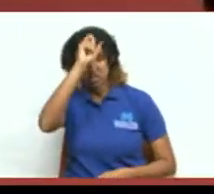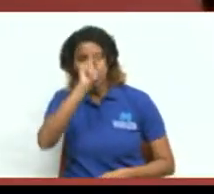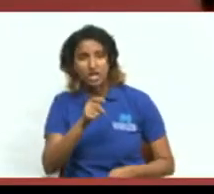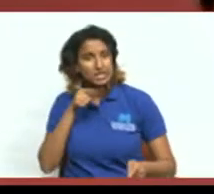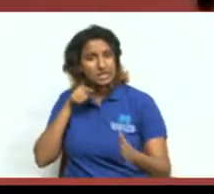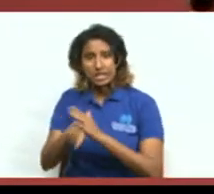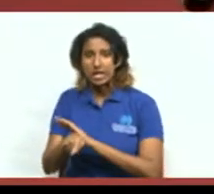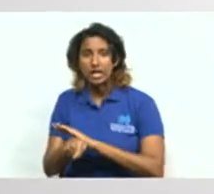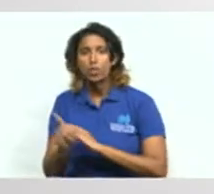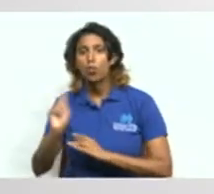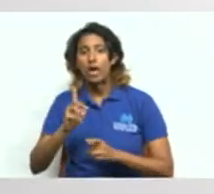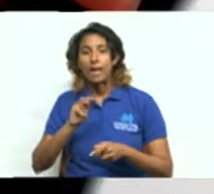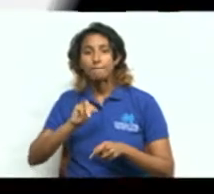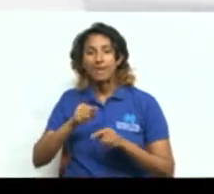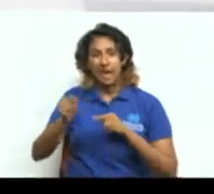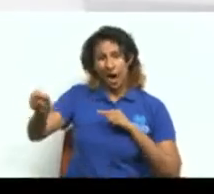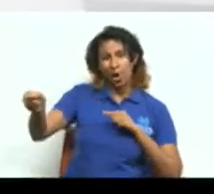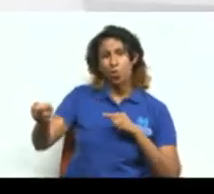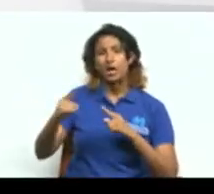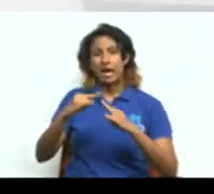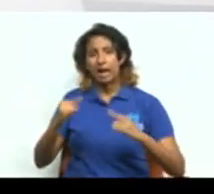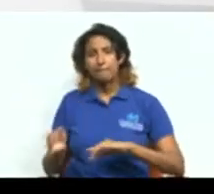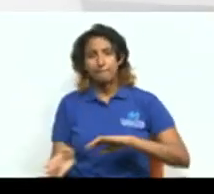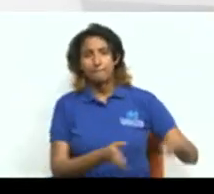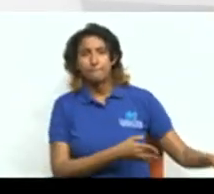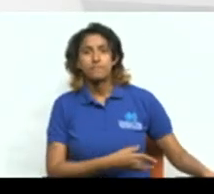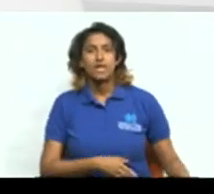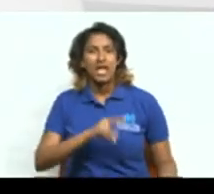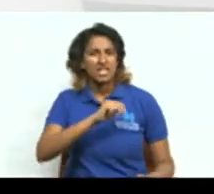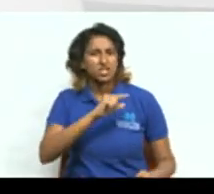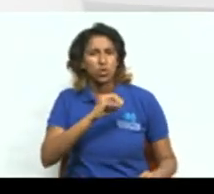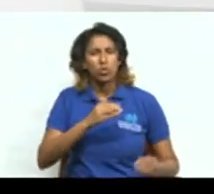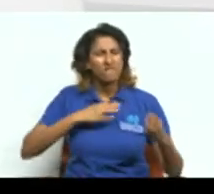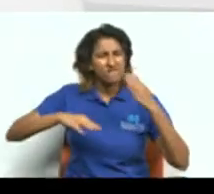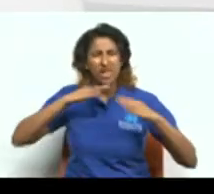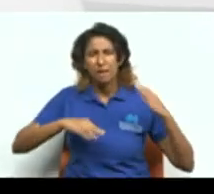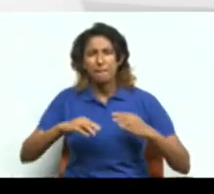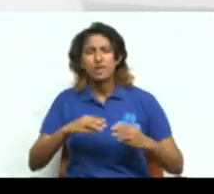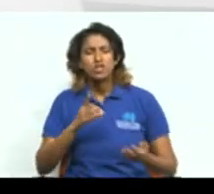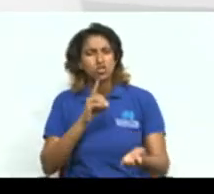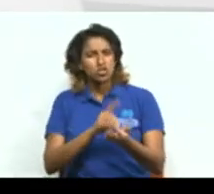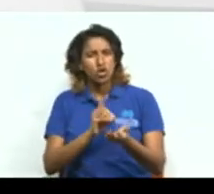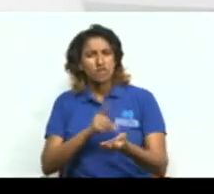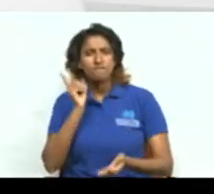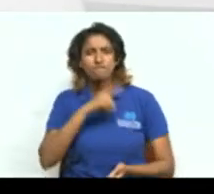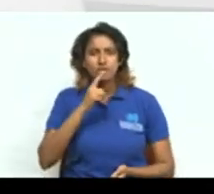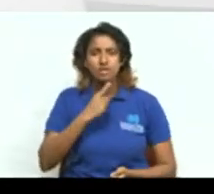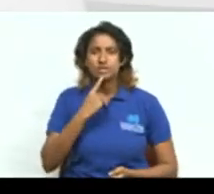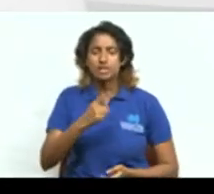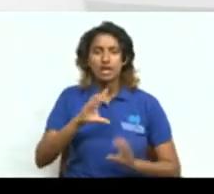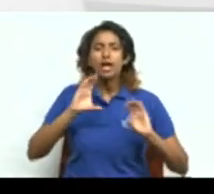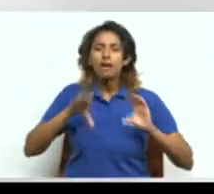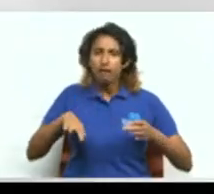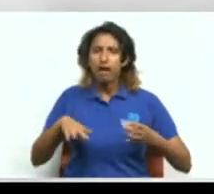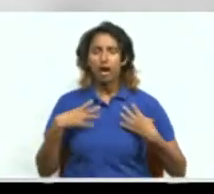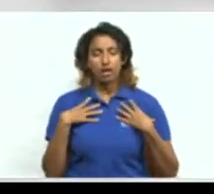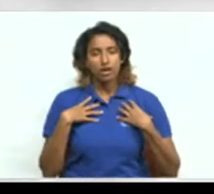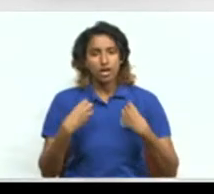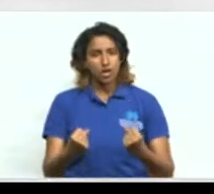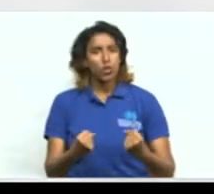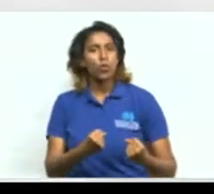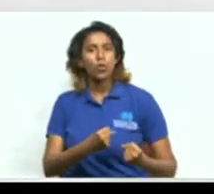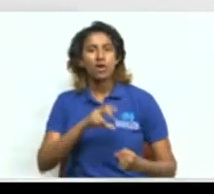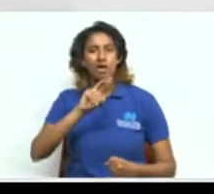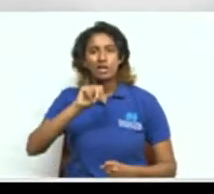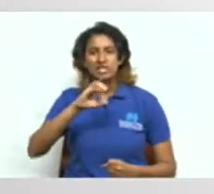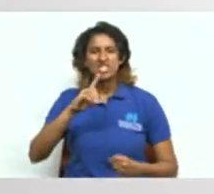Mayaro. Local NGOs frustrated by fake doctors claiming to cure NCDs with unsubstantiated